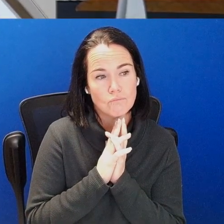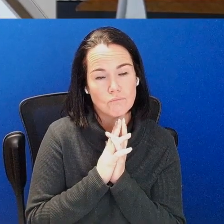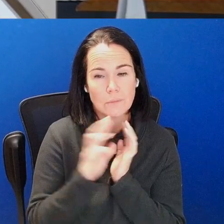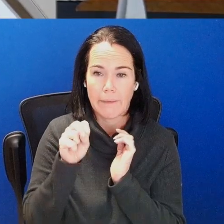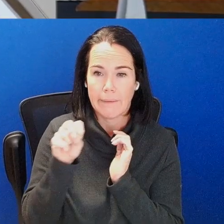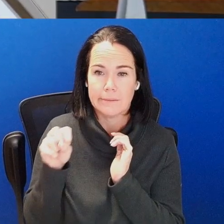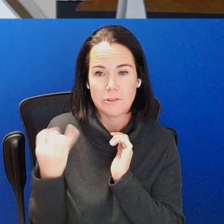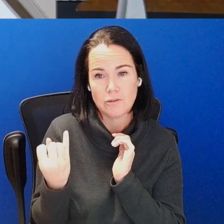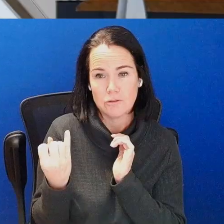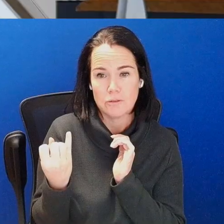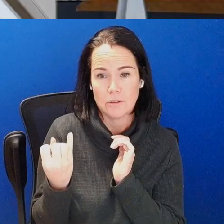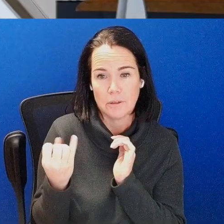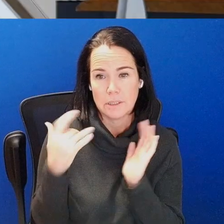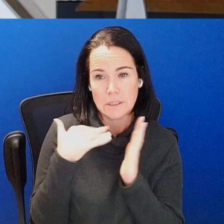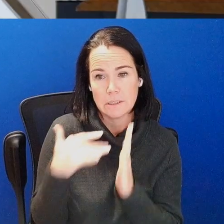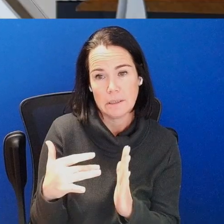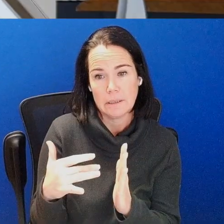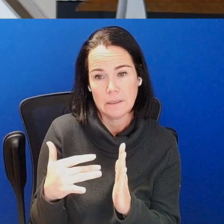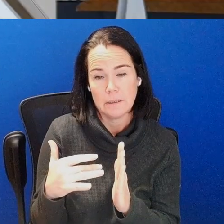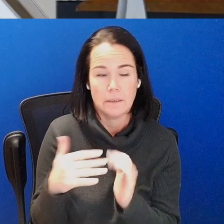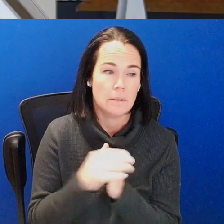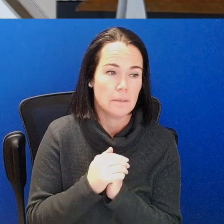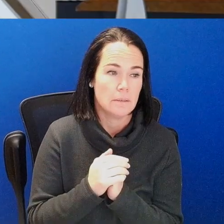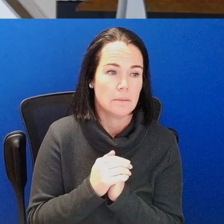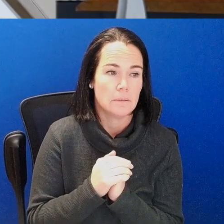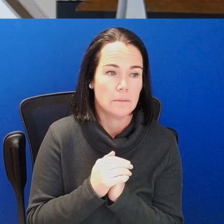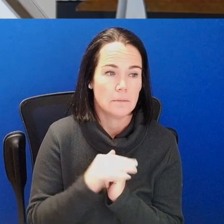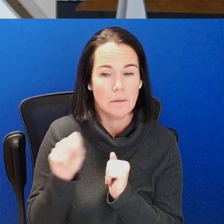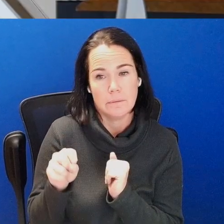SJ Study.